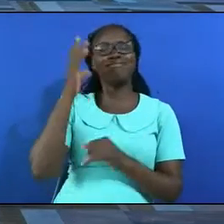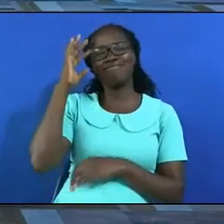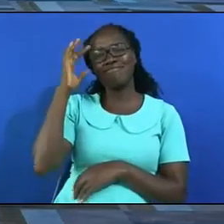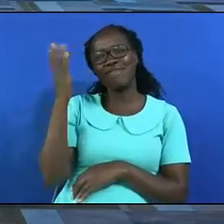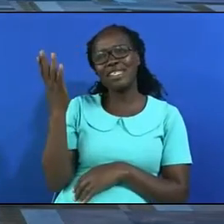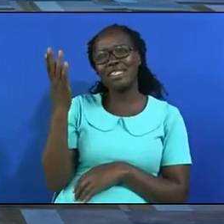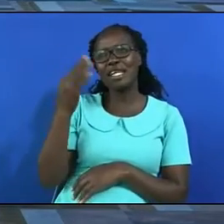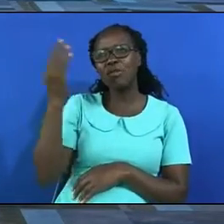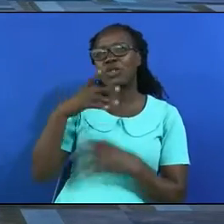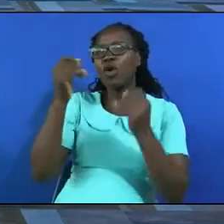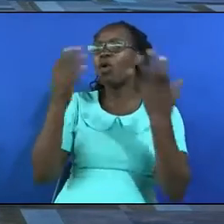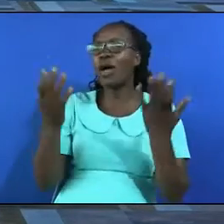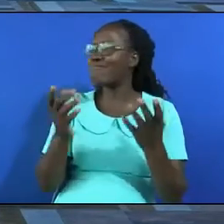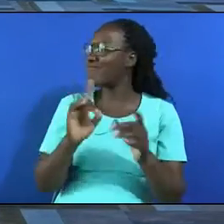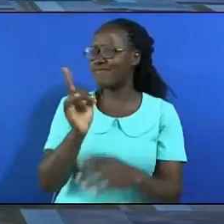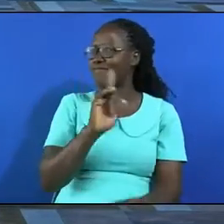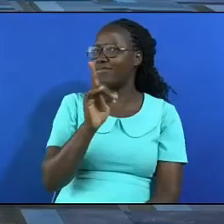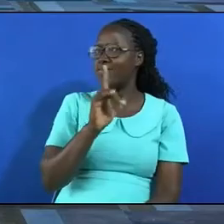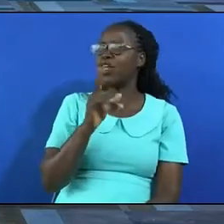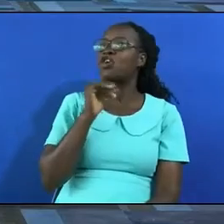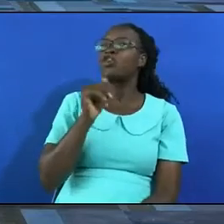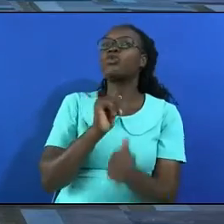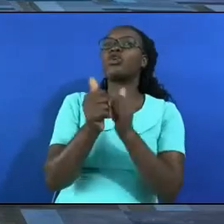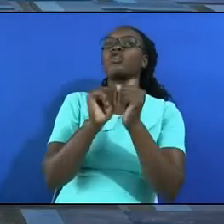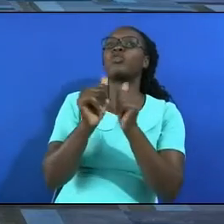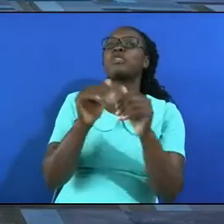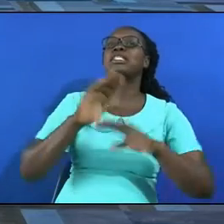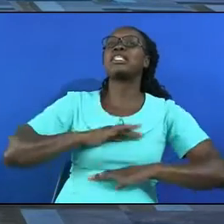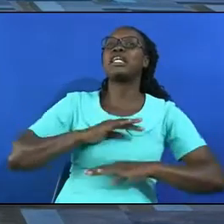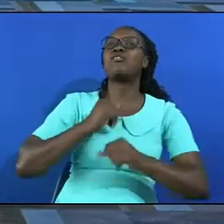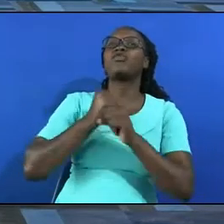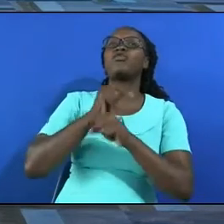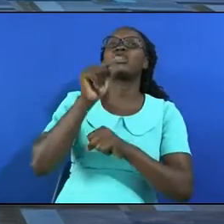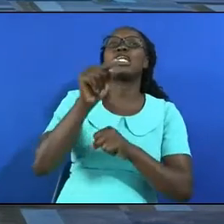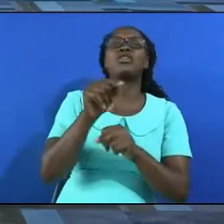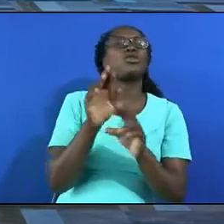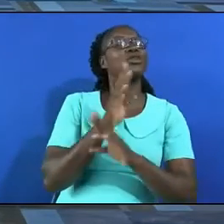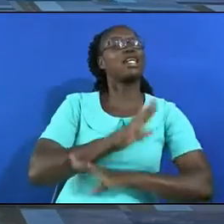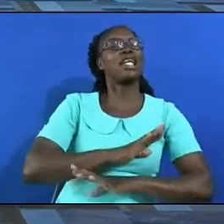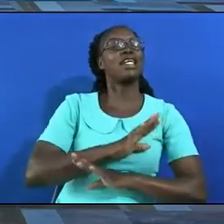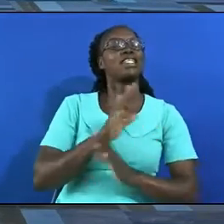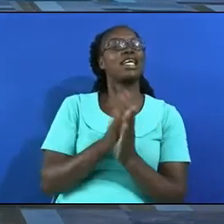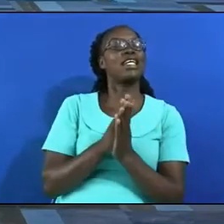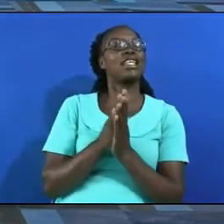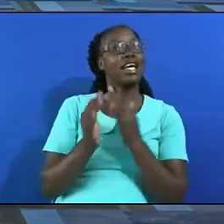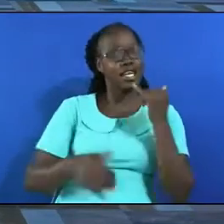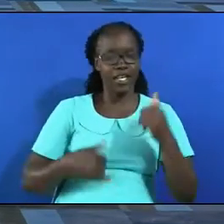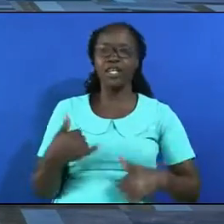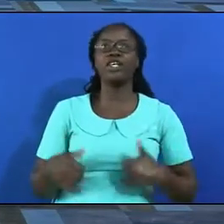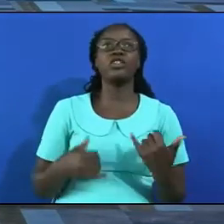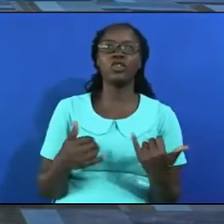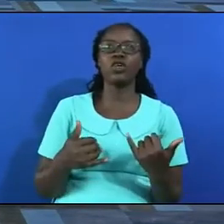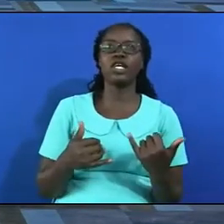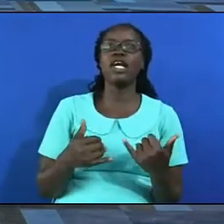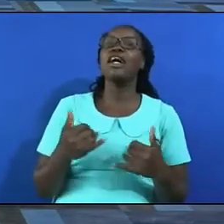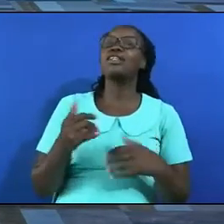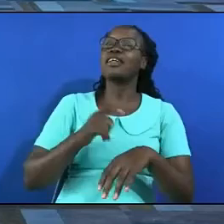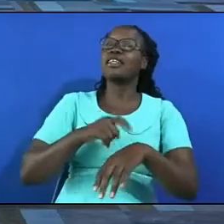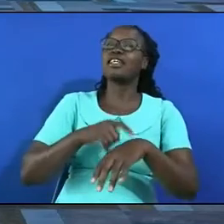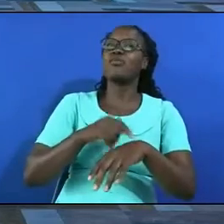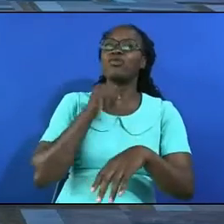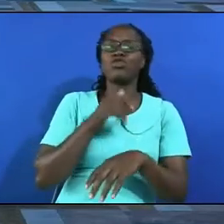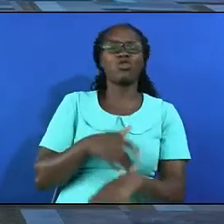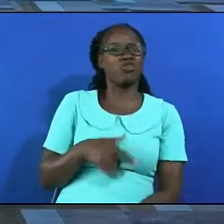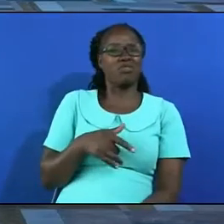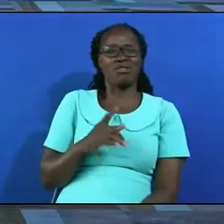the preacher is going. You are not competent to do that. Are we together? Just relax and do what? Enjoy the moment.